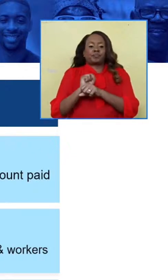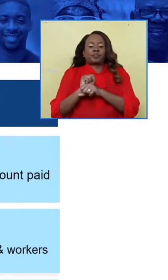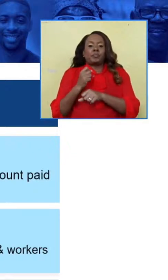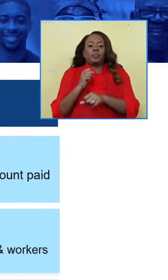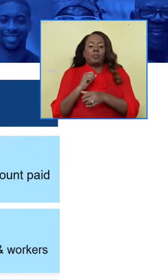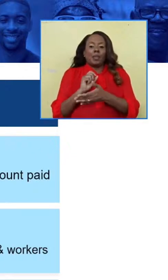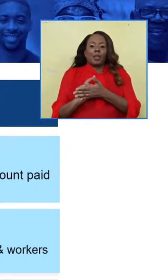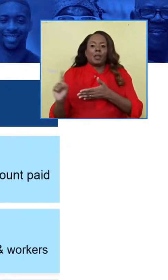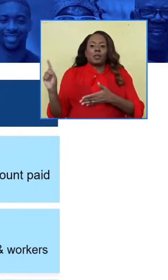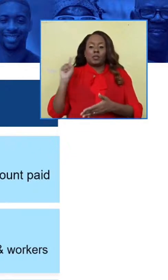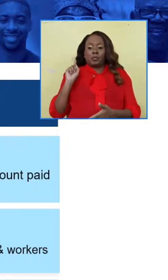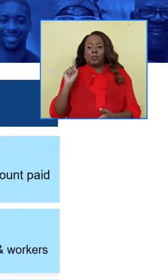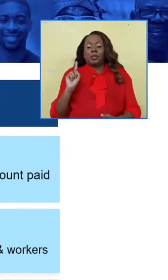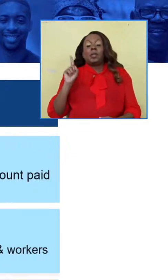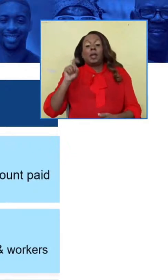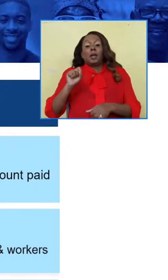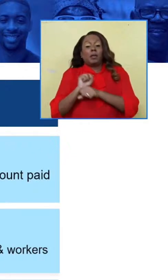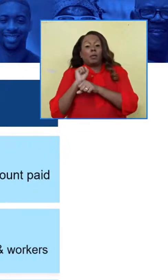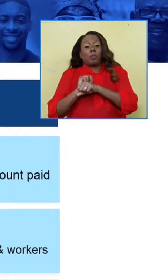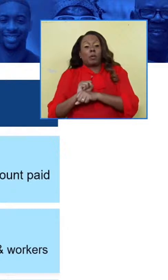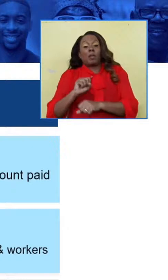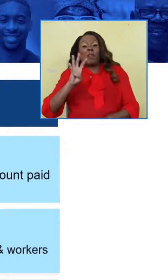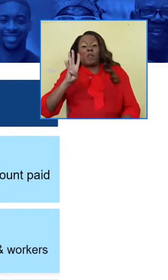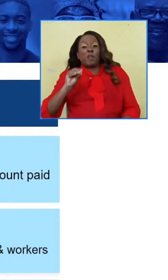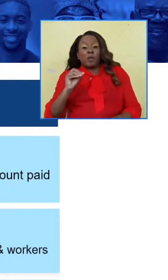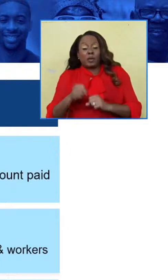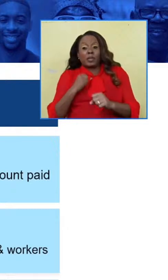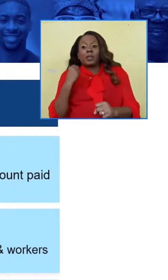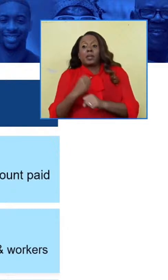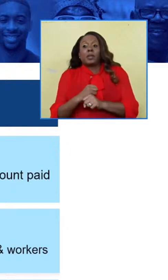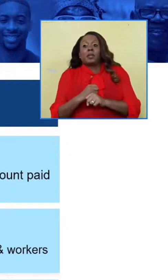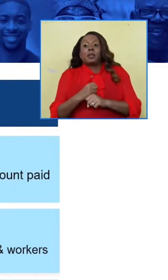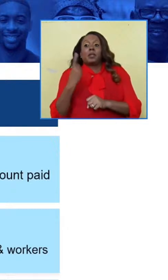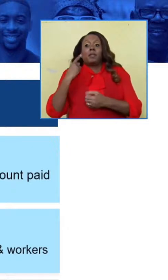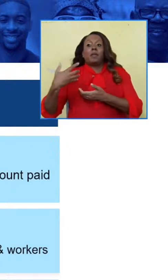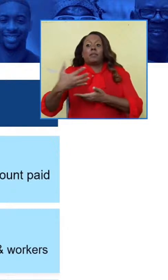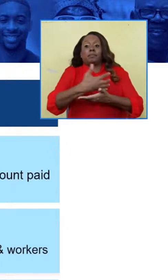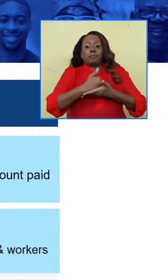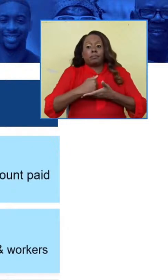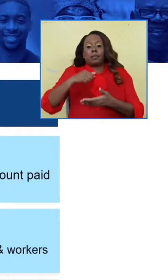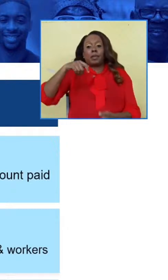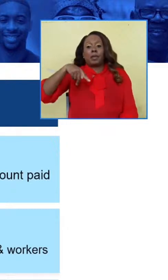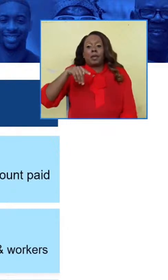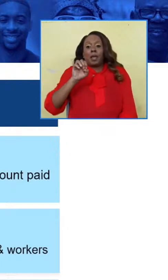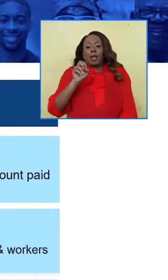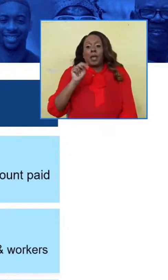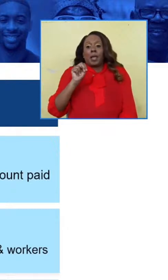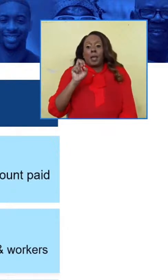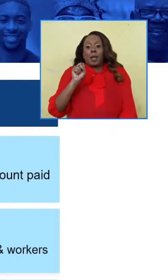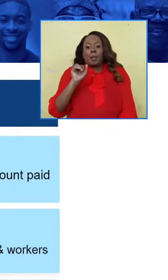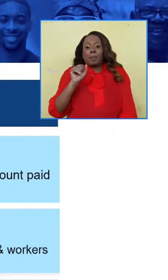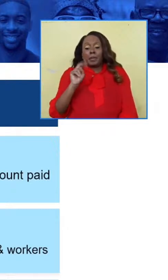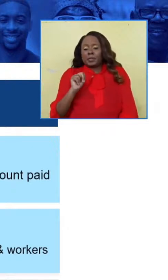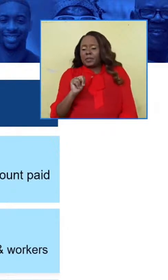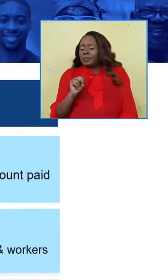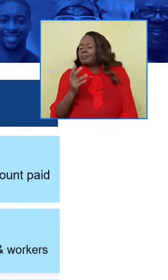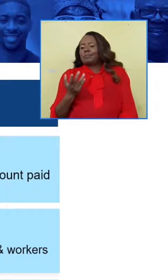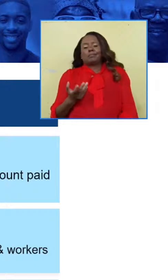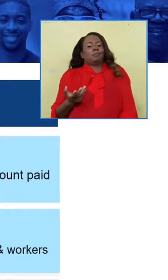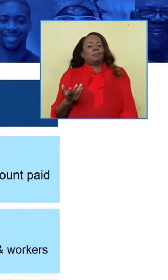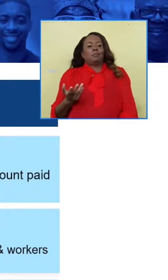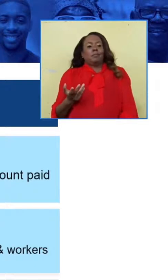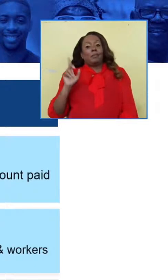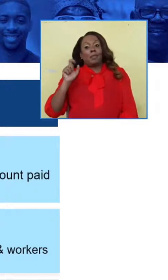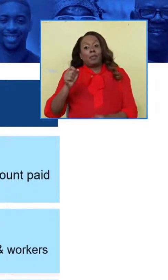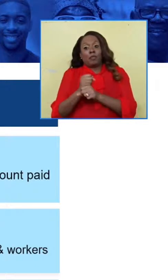years to qualify for a pension, and they hope to live another 25 years after that. So it's really a long-term promise. So we